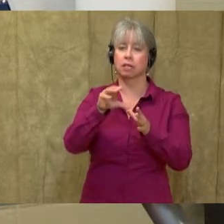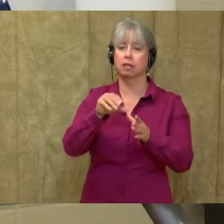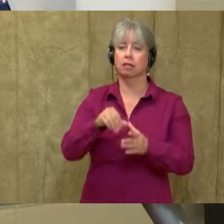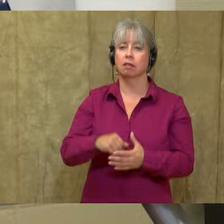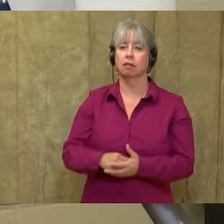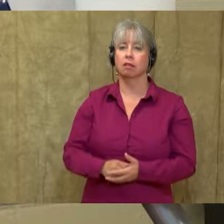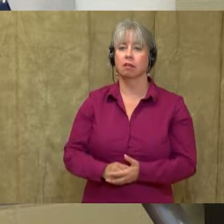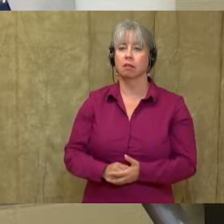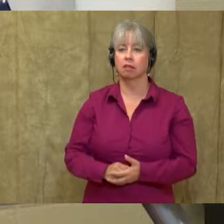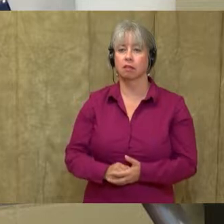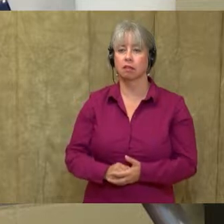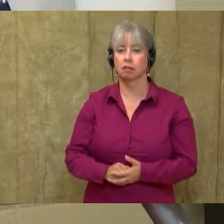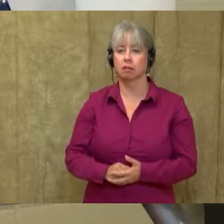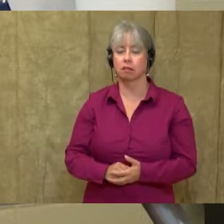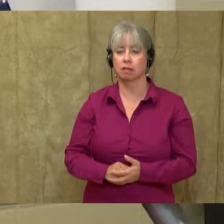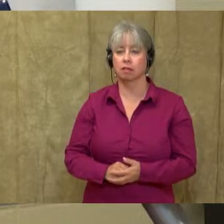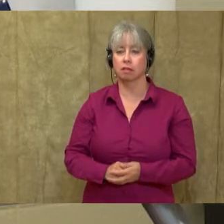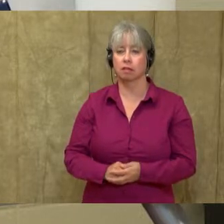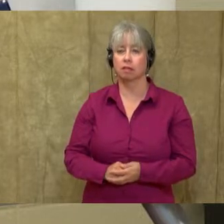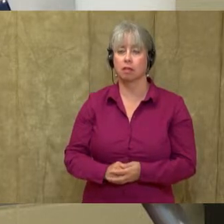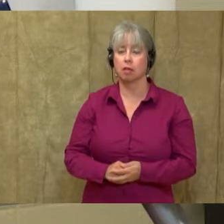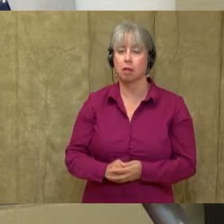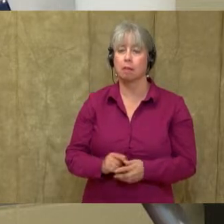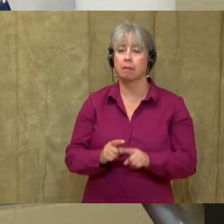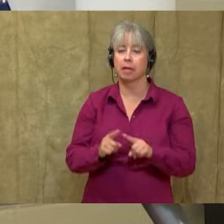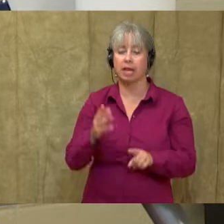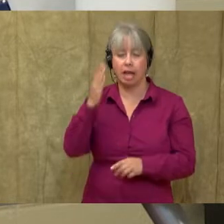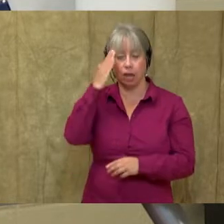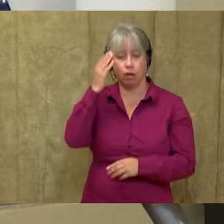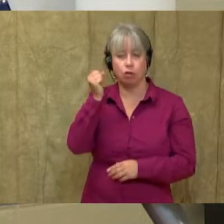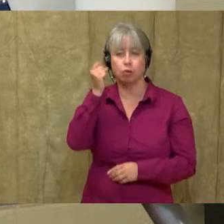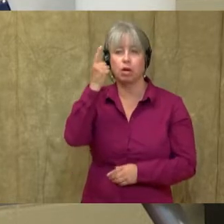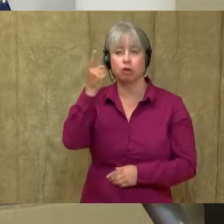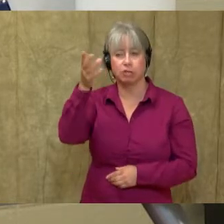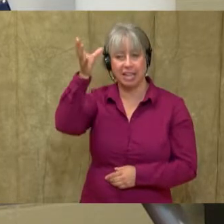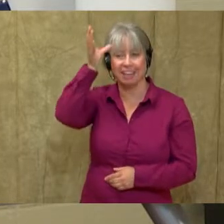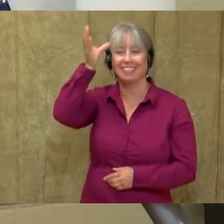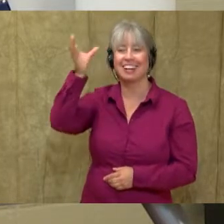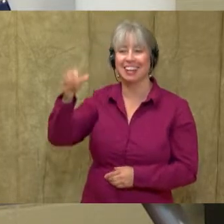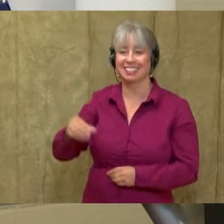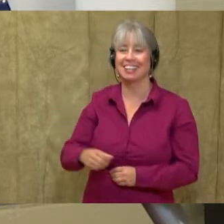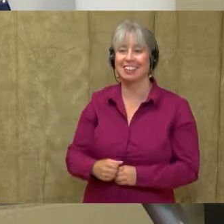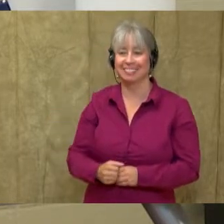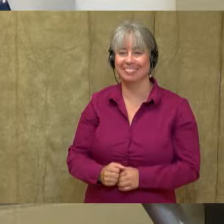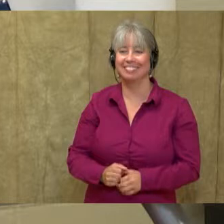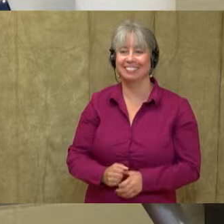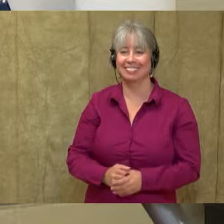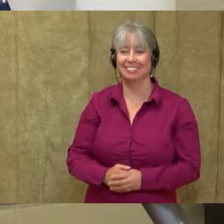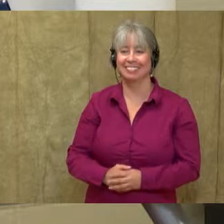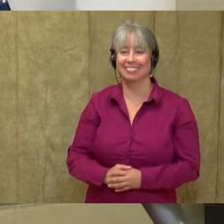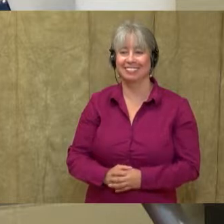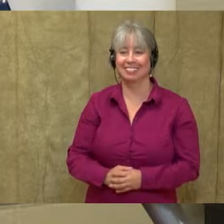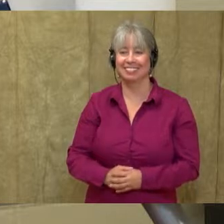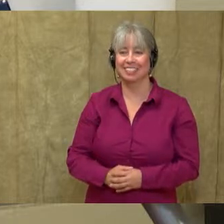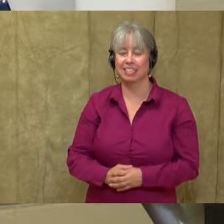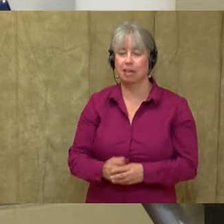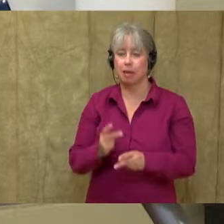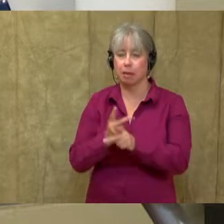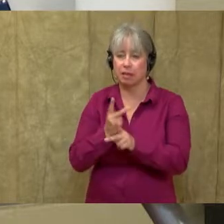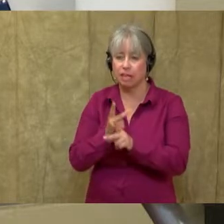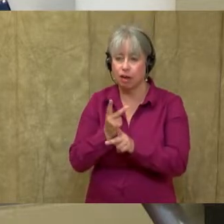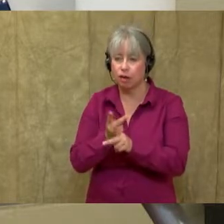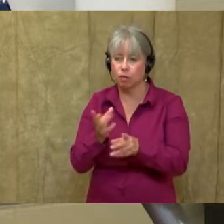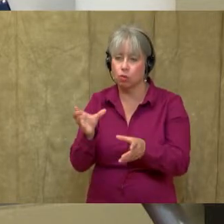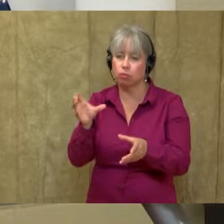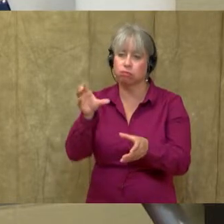If it's a little off, I think you guys will get the idea, though. Let's see if we can be a little more careful there.